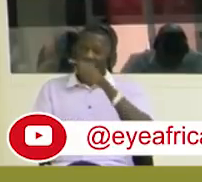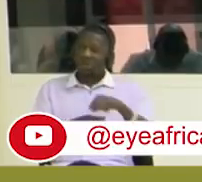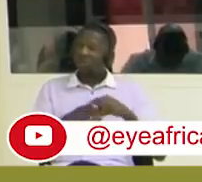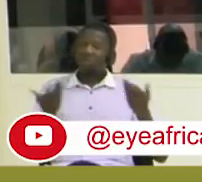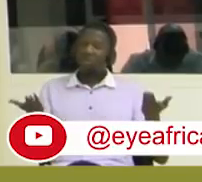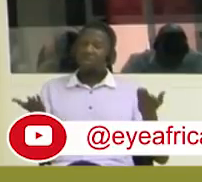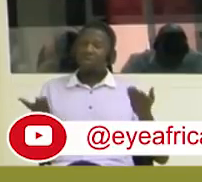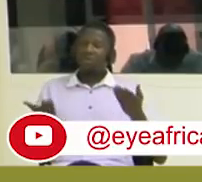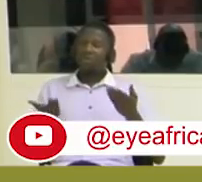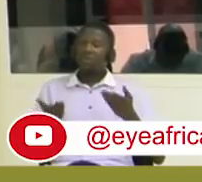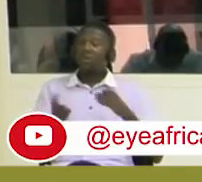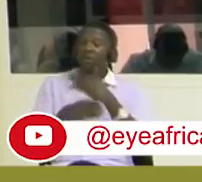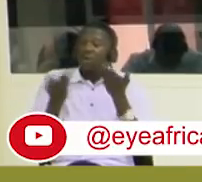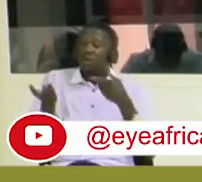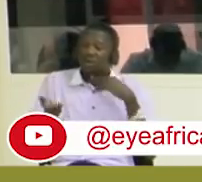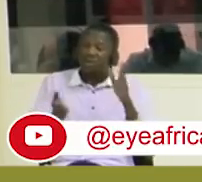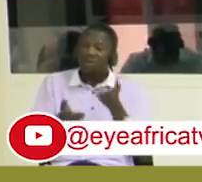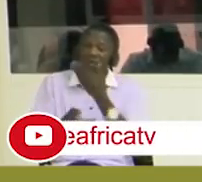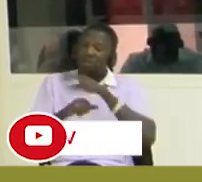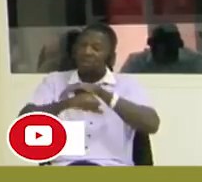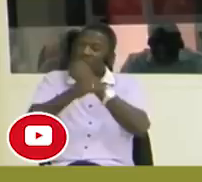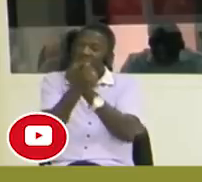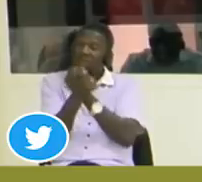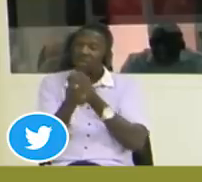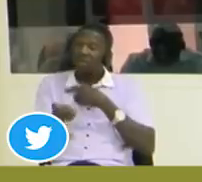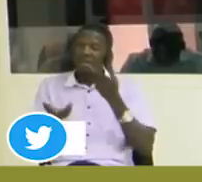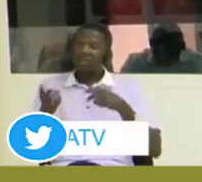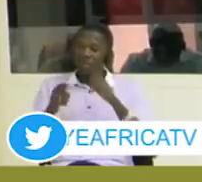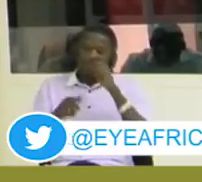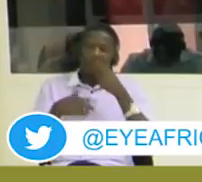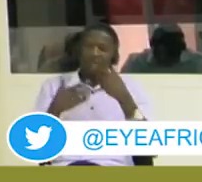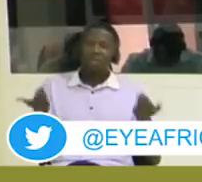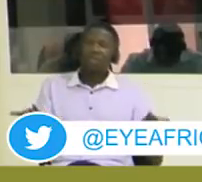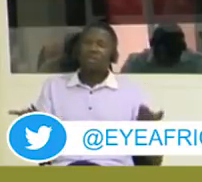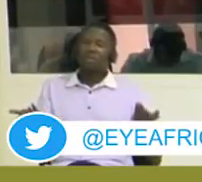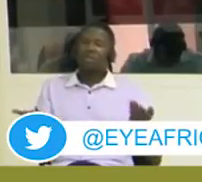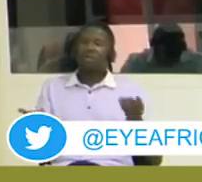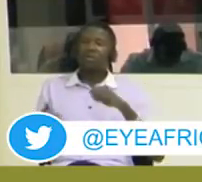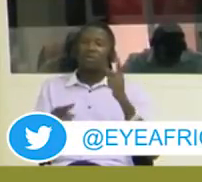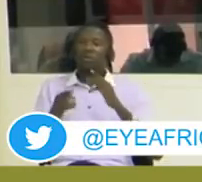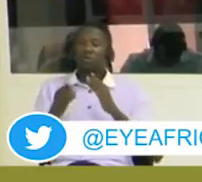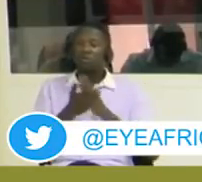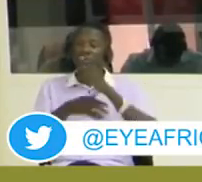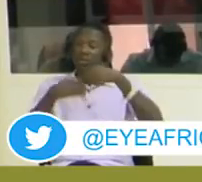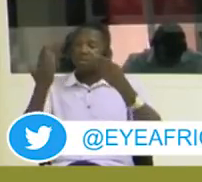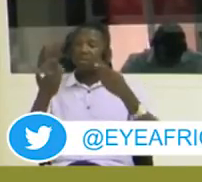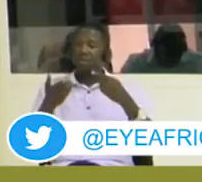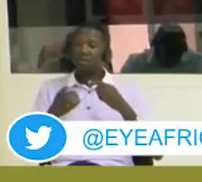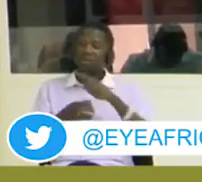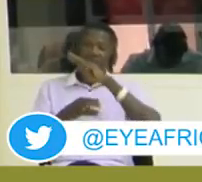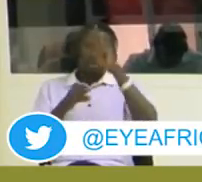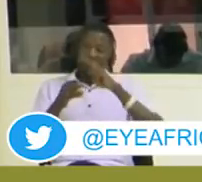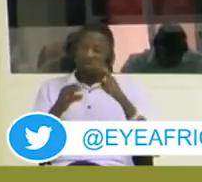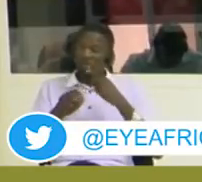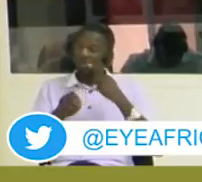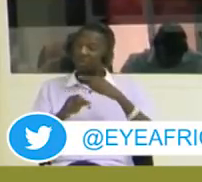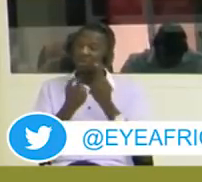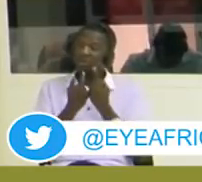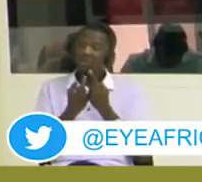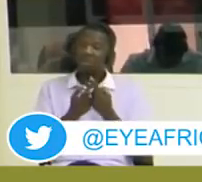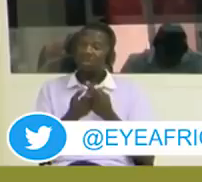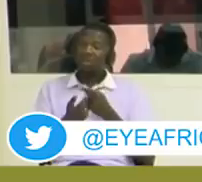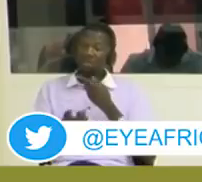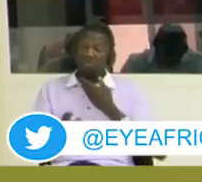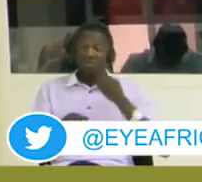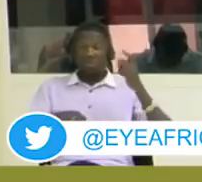ahead and have him arrested, and the rest is history. What followed is the natural thing. He was beaten as you